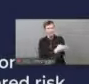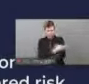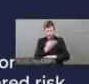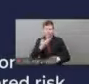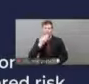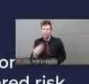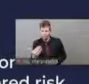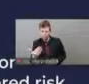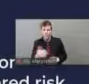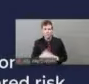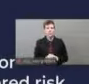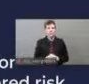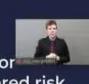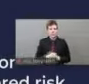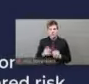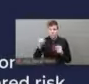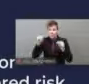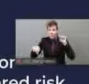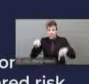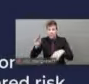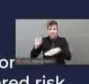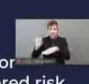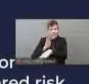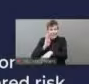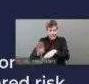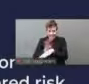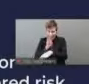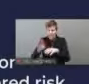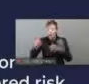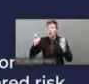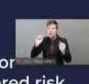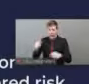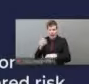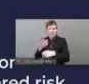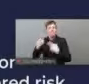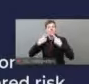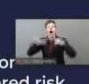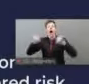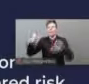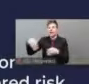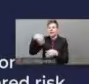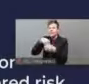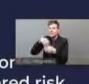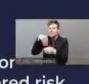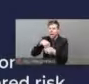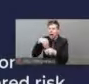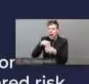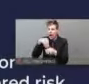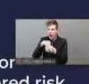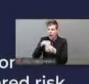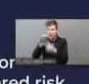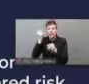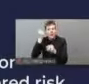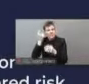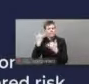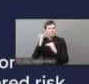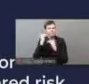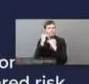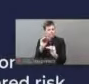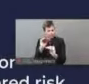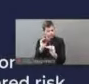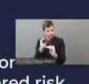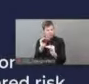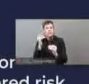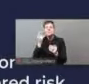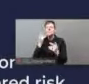indoors now, everything, at a significant capacity. And that means including expanded dining options,